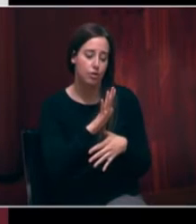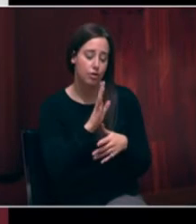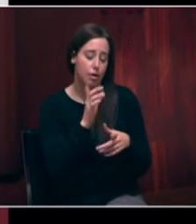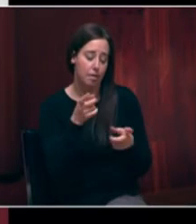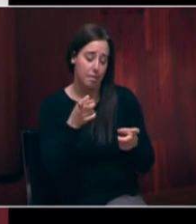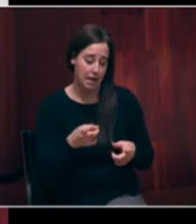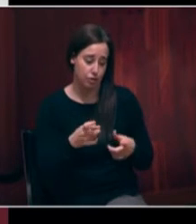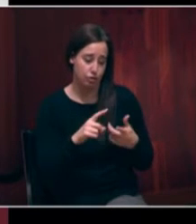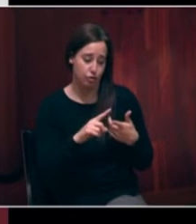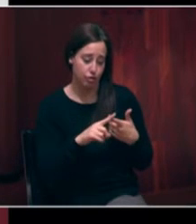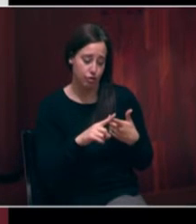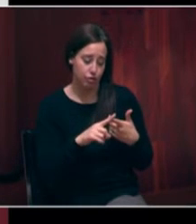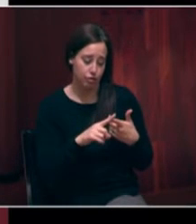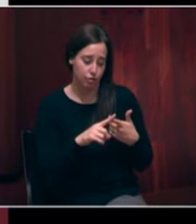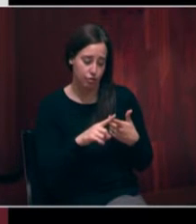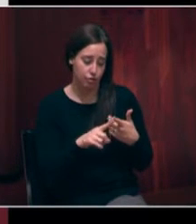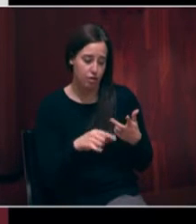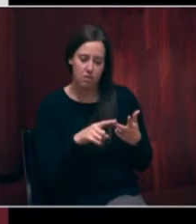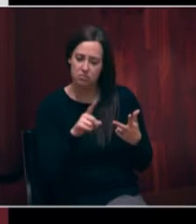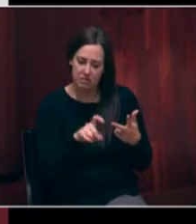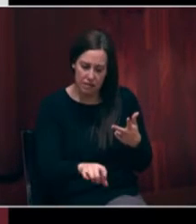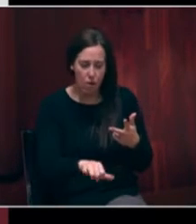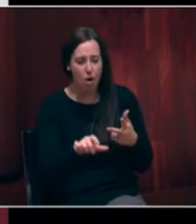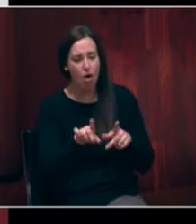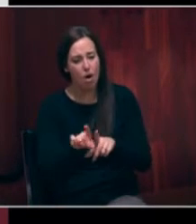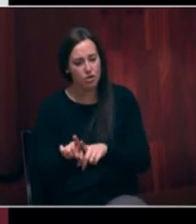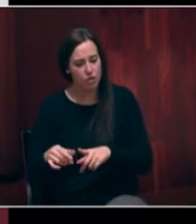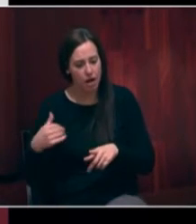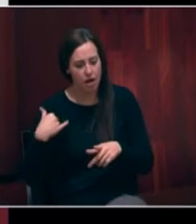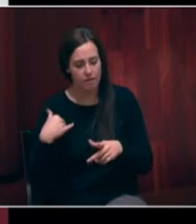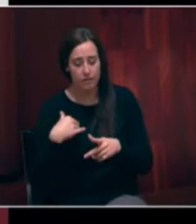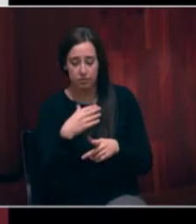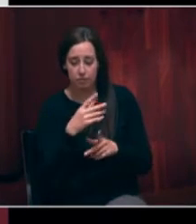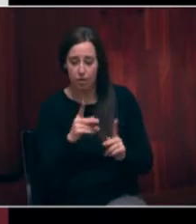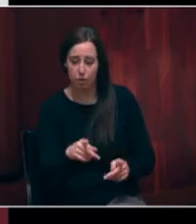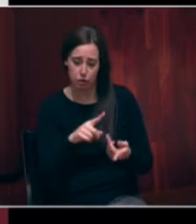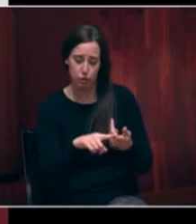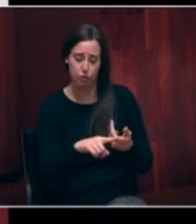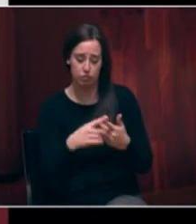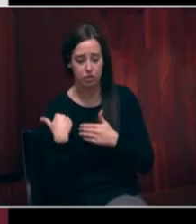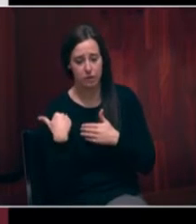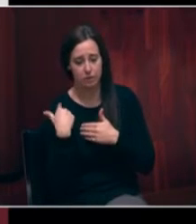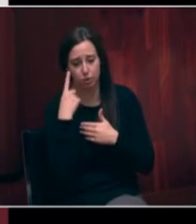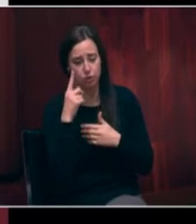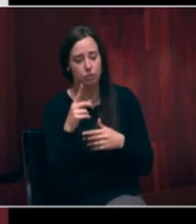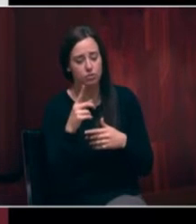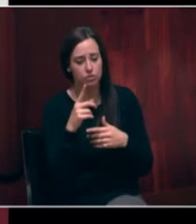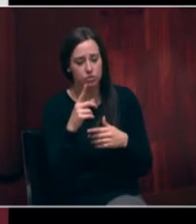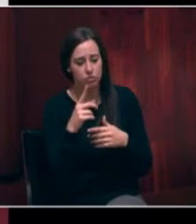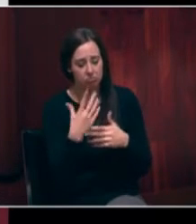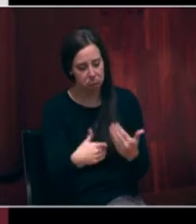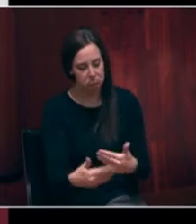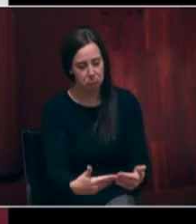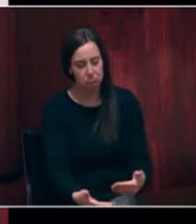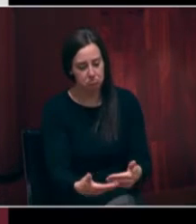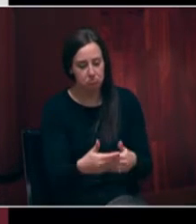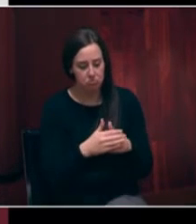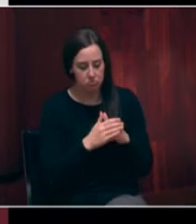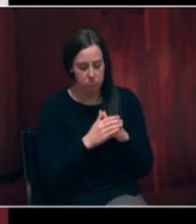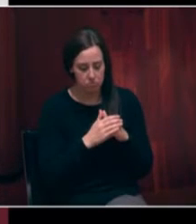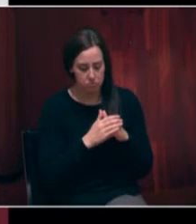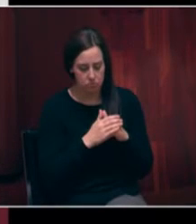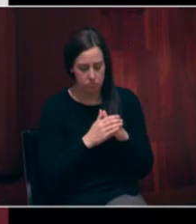those agencies also needs some kind of official designated to lead the charge for CUI implementation. From an incident management standpoint,